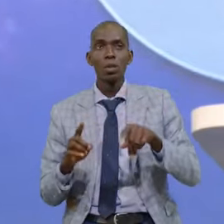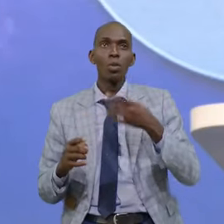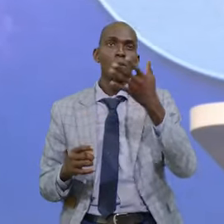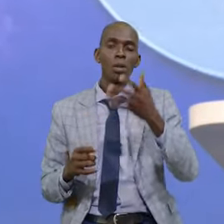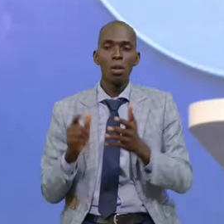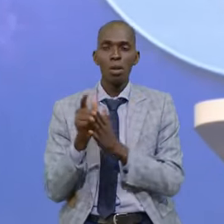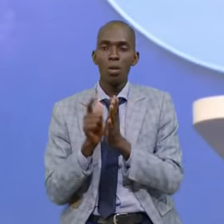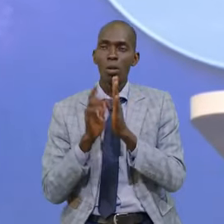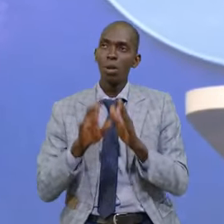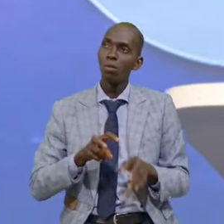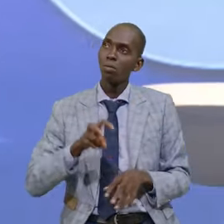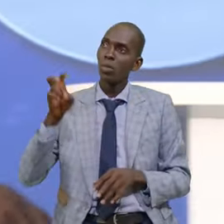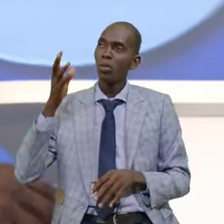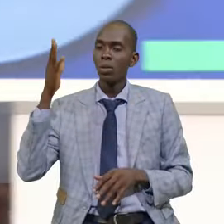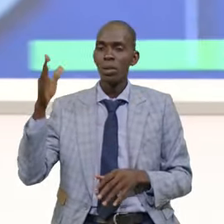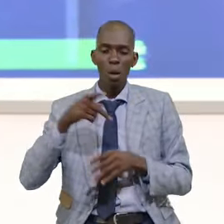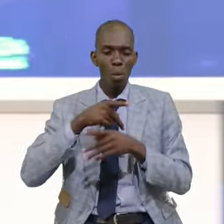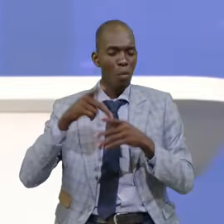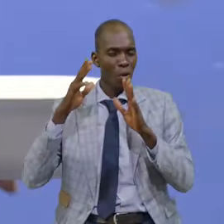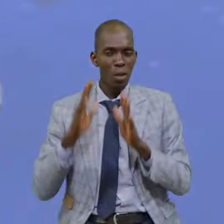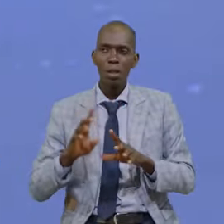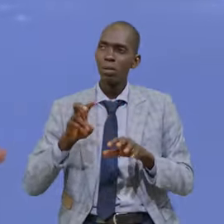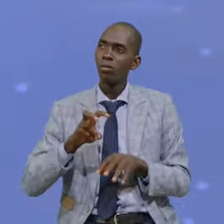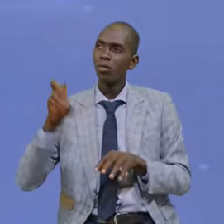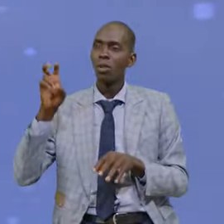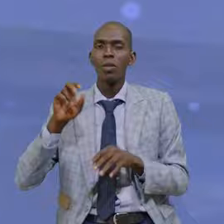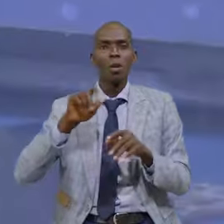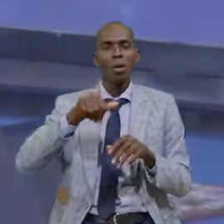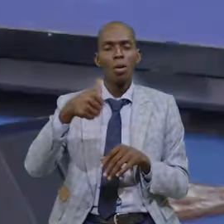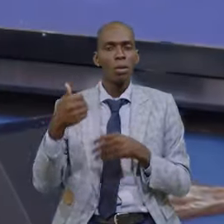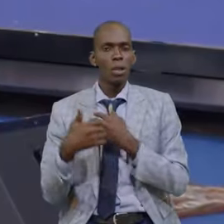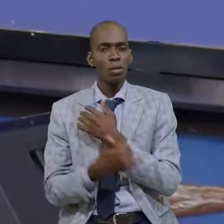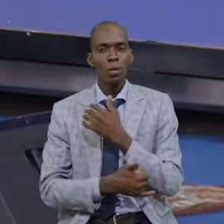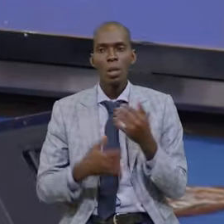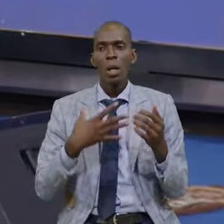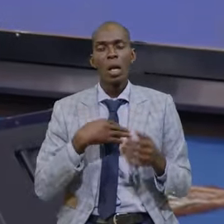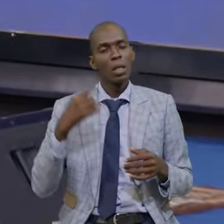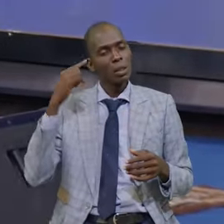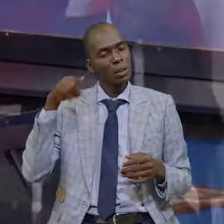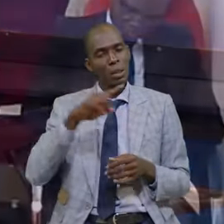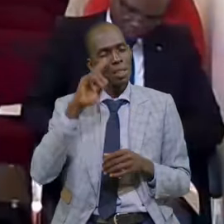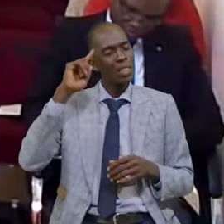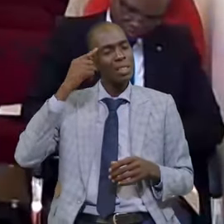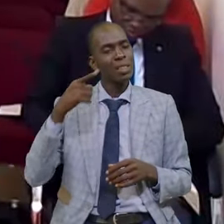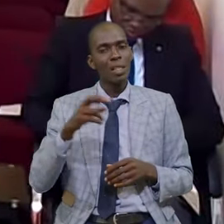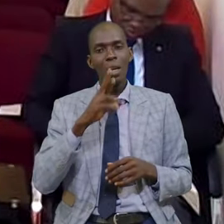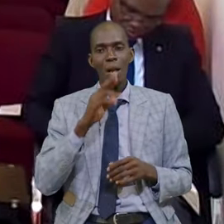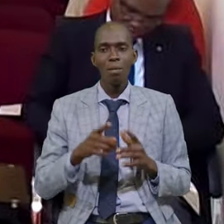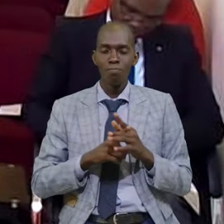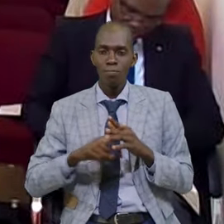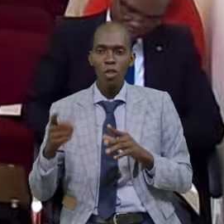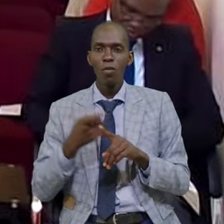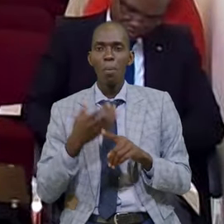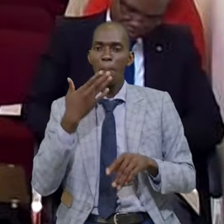there, professionals go there. They think they're escaping bad things. And then they